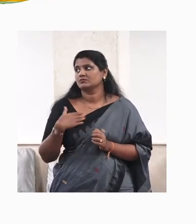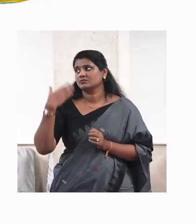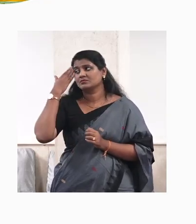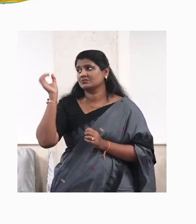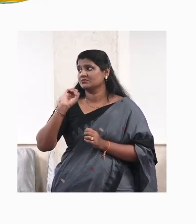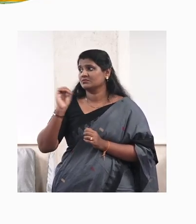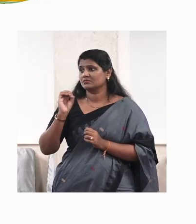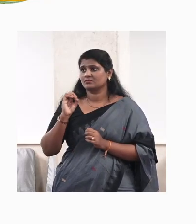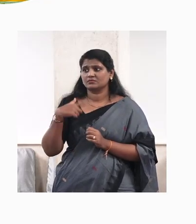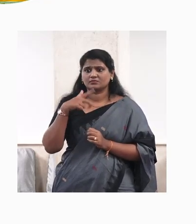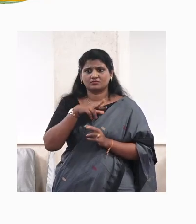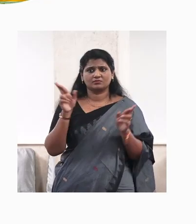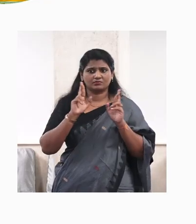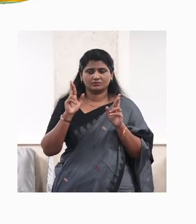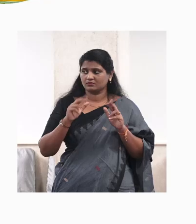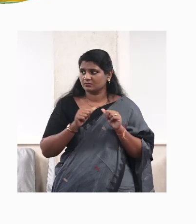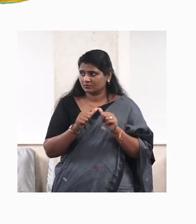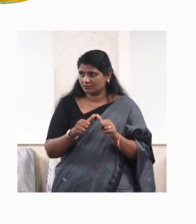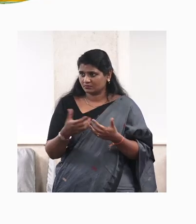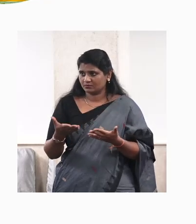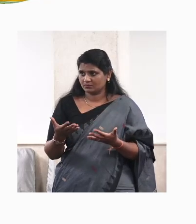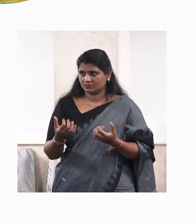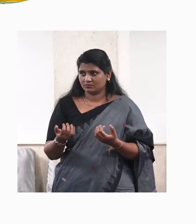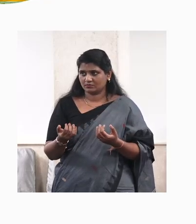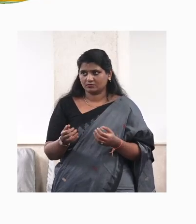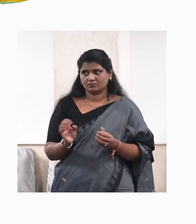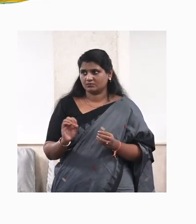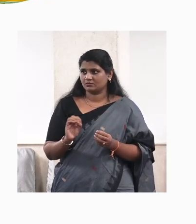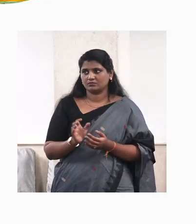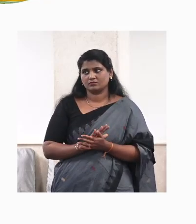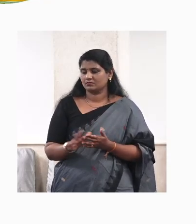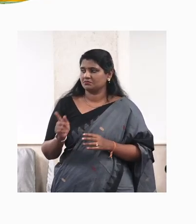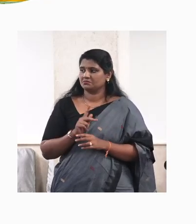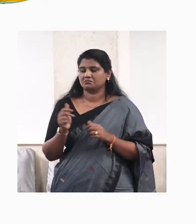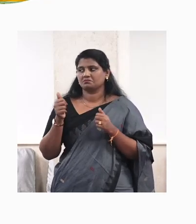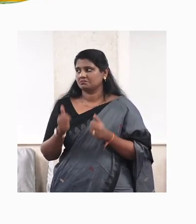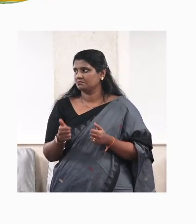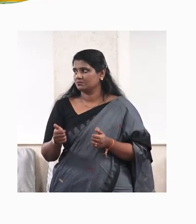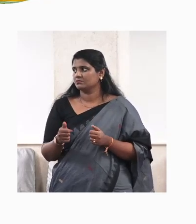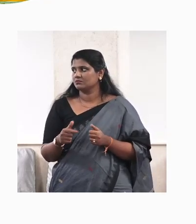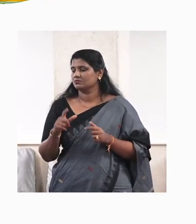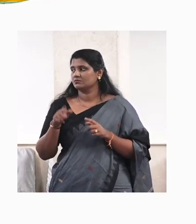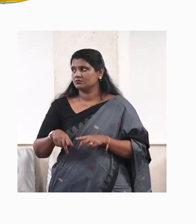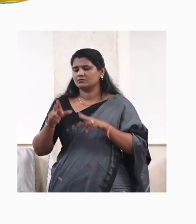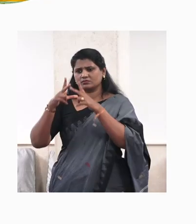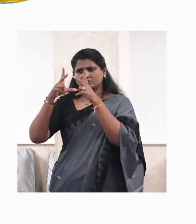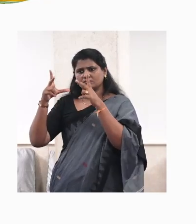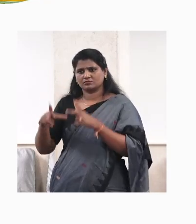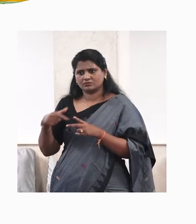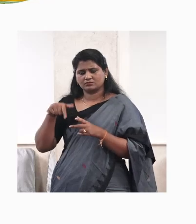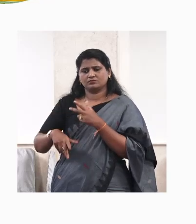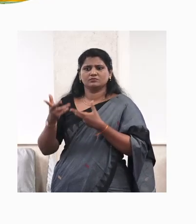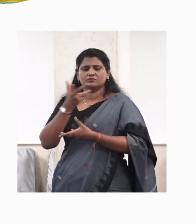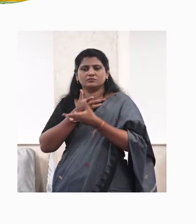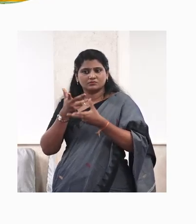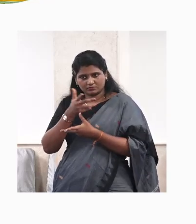someone of you want to add something. I think the very structure of the interaction is